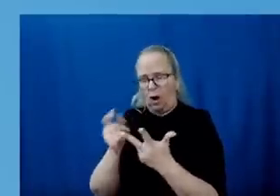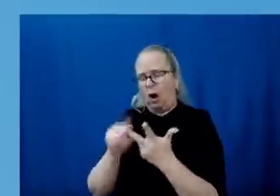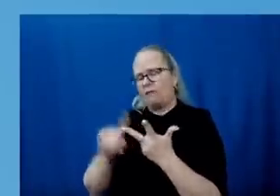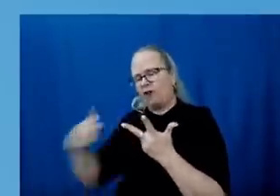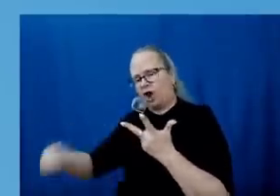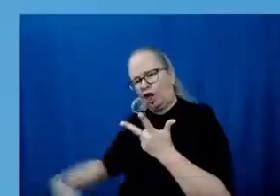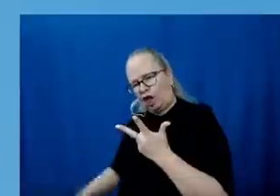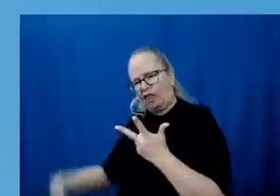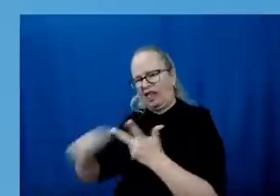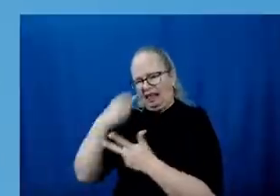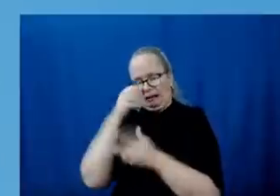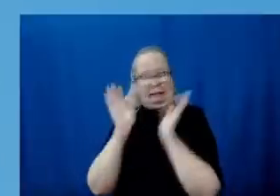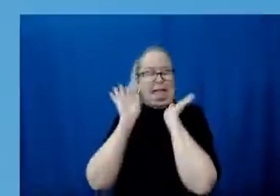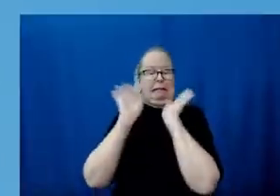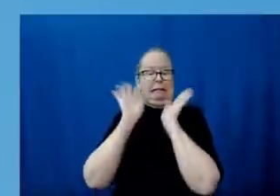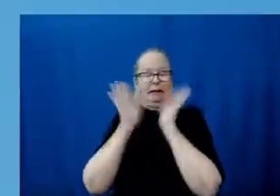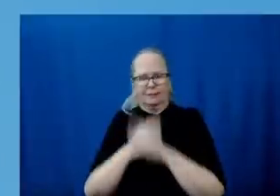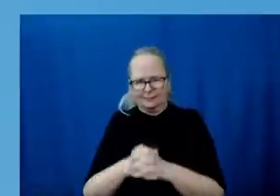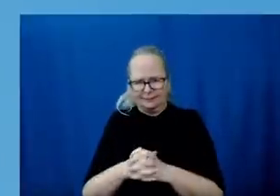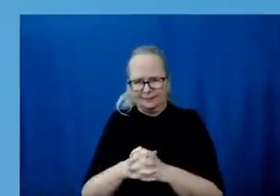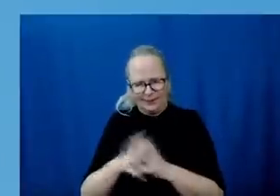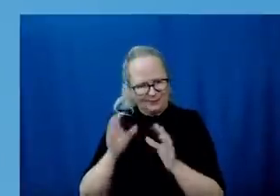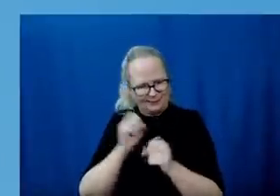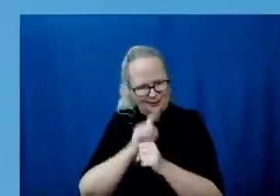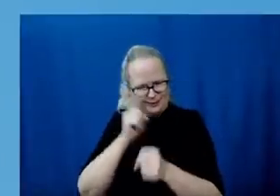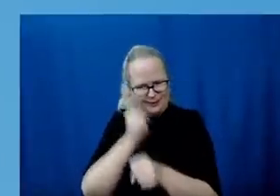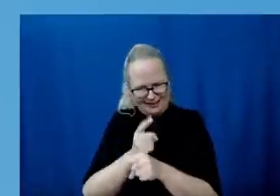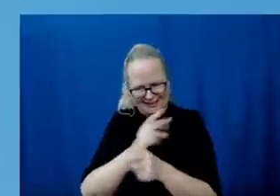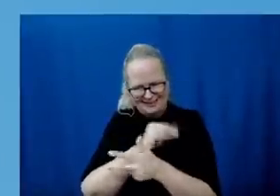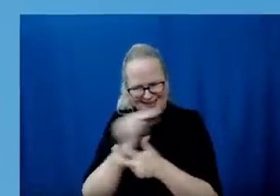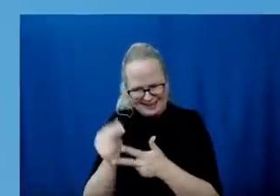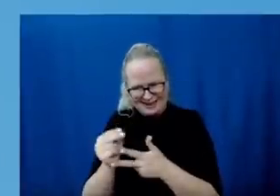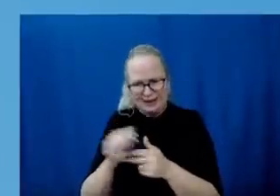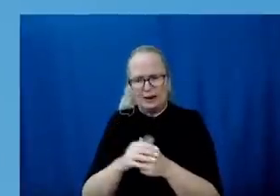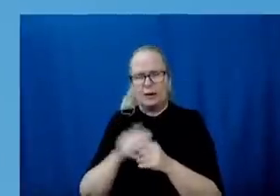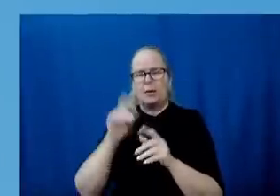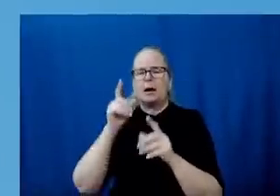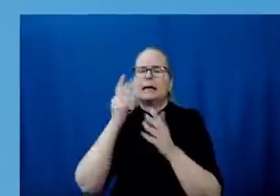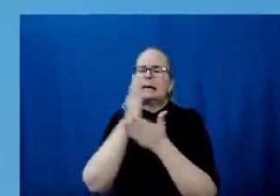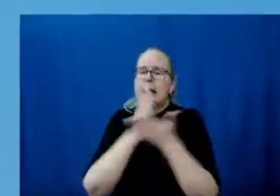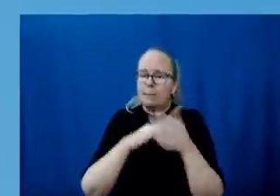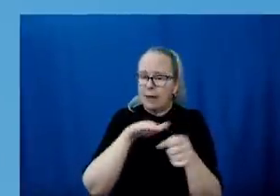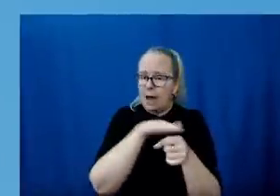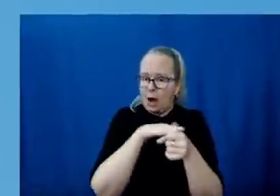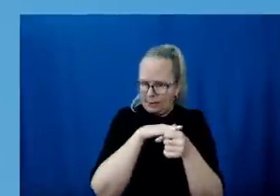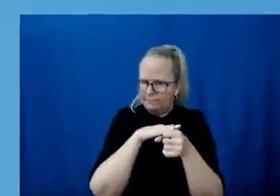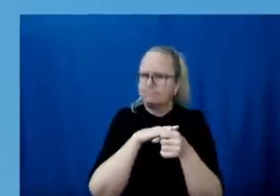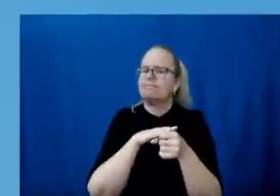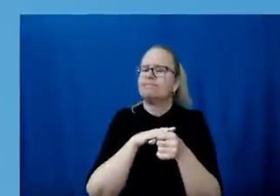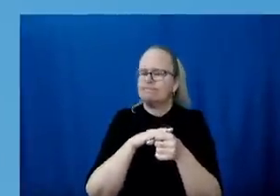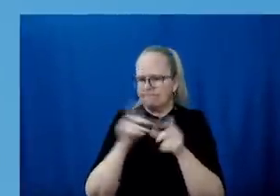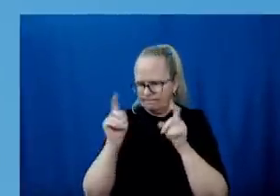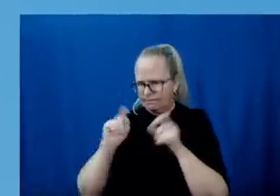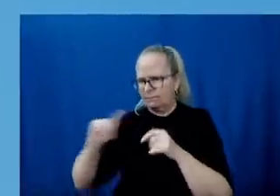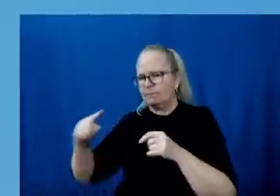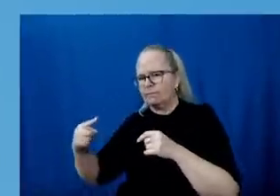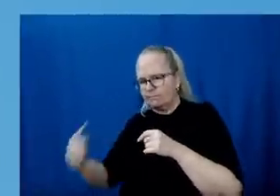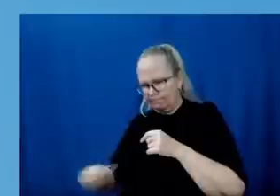I'm not saying do that. Yeah. Mm-hmm. There are some jurisdictions that are doing rectal PCR testing, though, throughout the globe. Are there